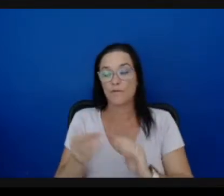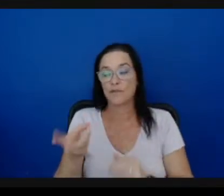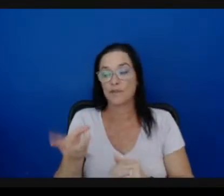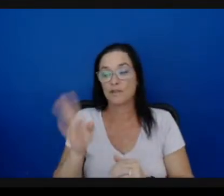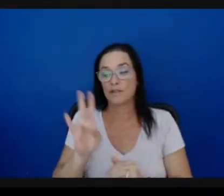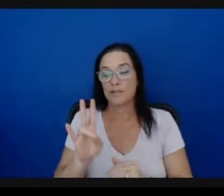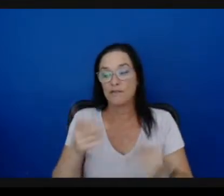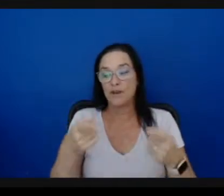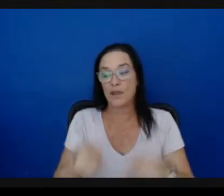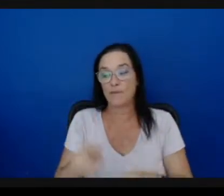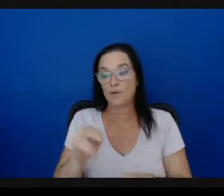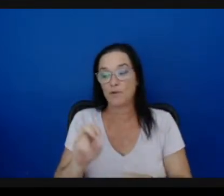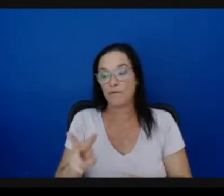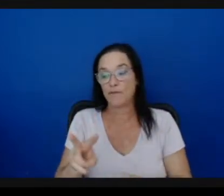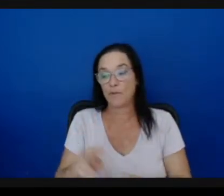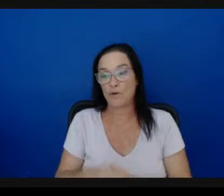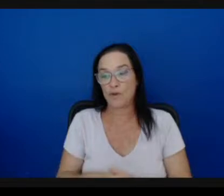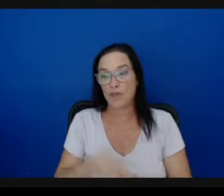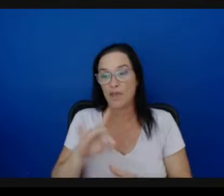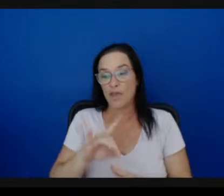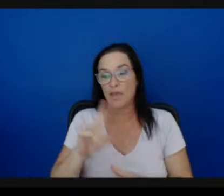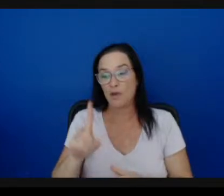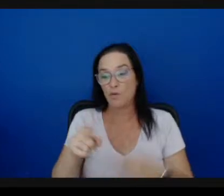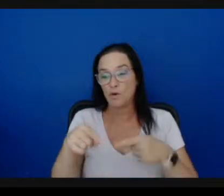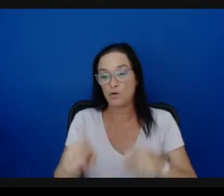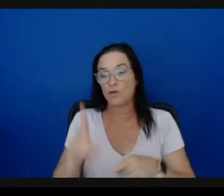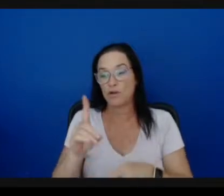occurred in November, 81 in December,